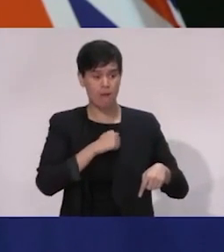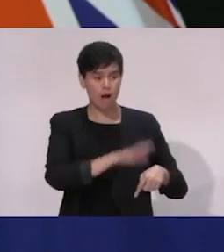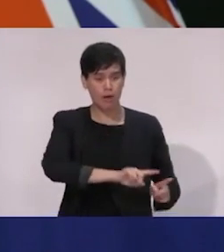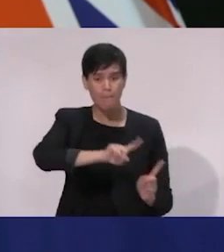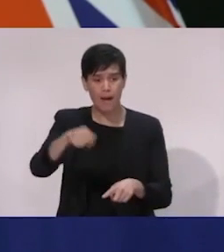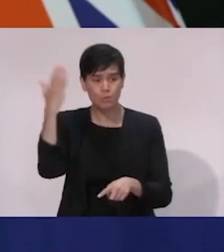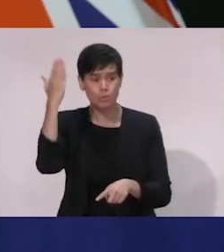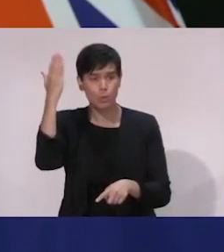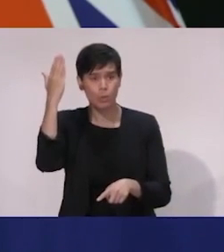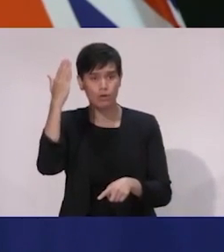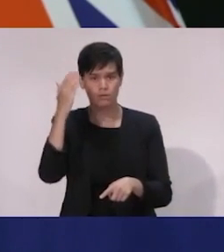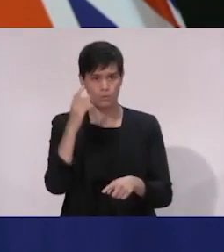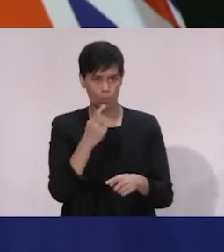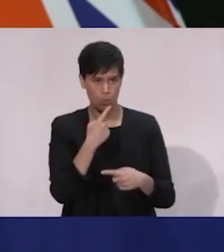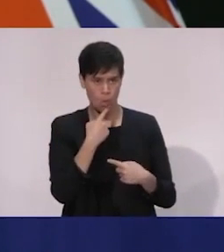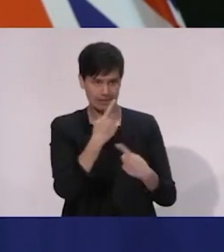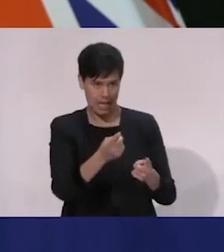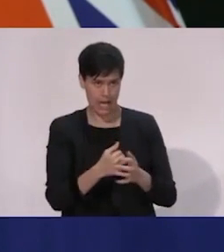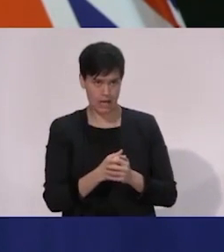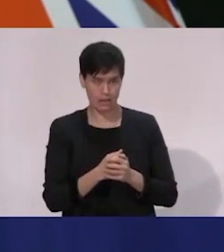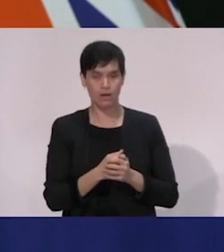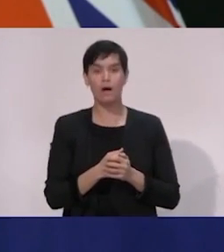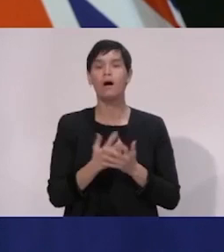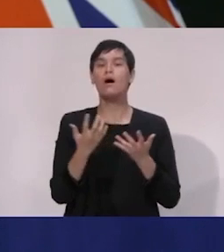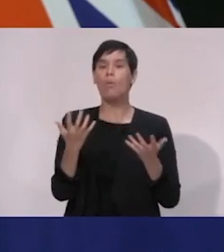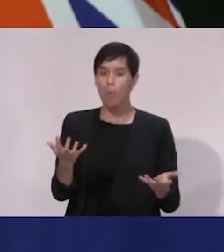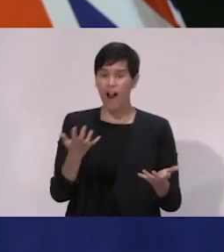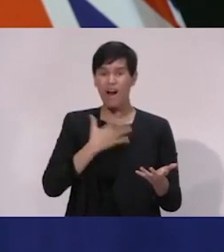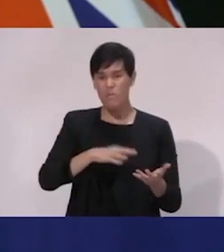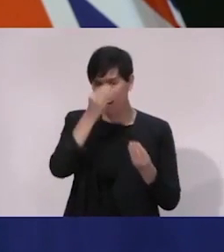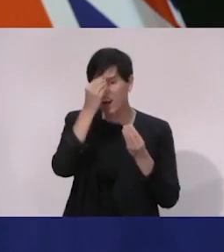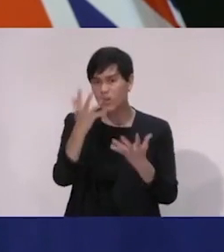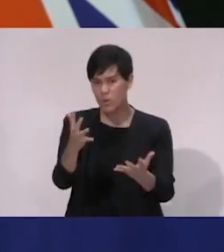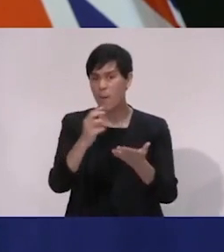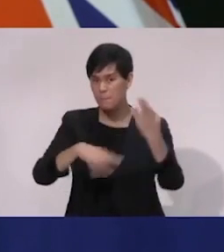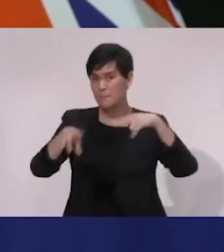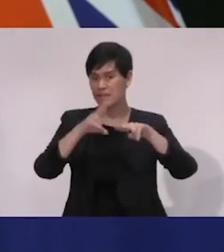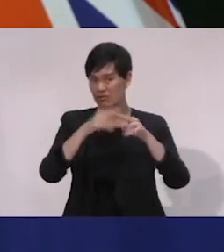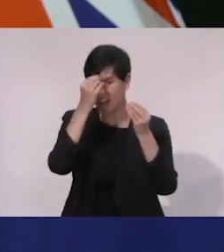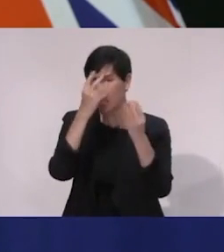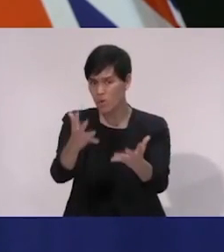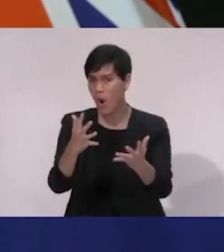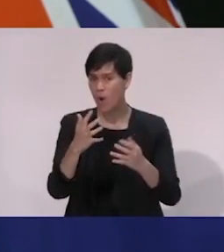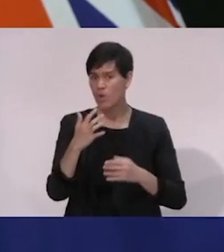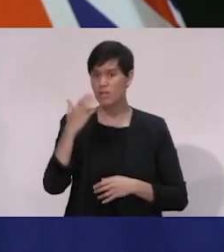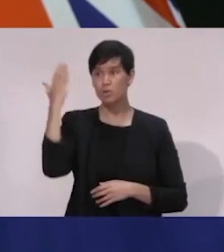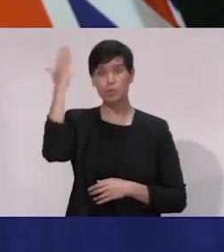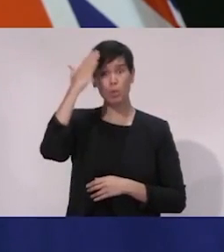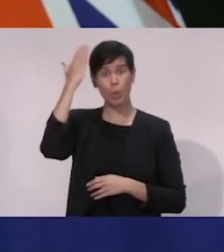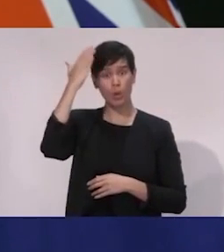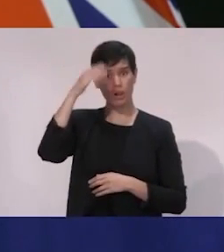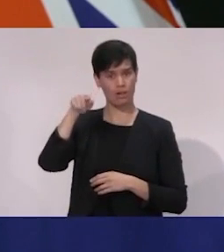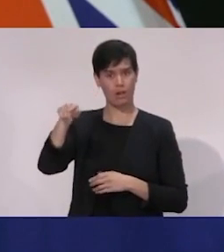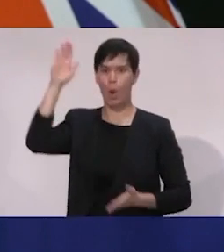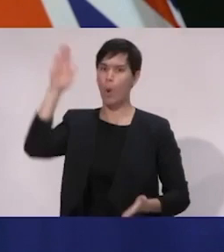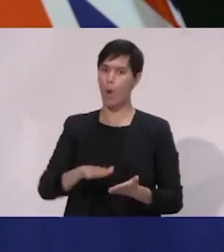over coming days that the risk is very, very low, if there at all, and that schools have done an enormous amount to